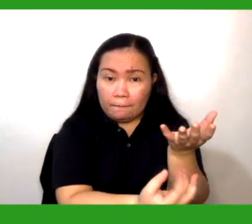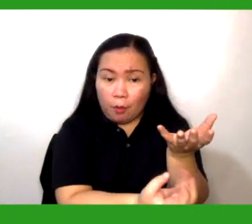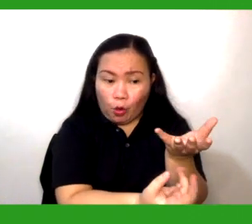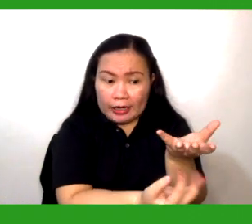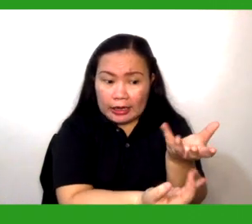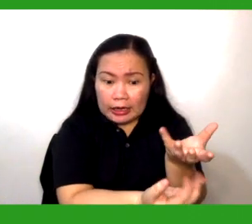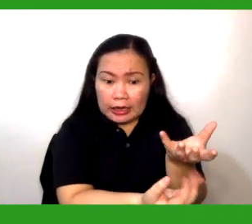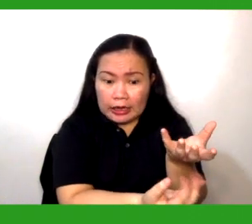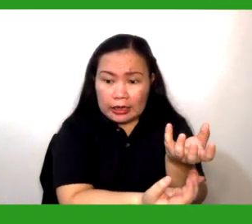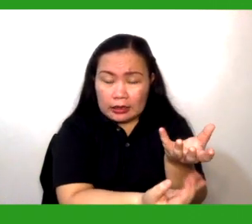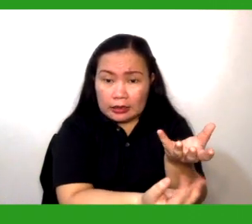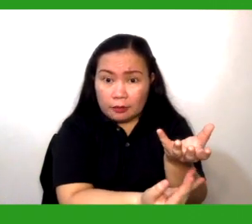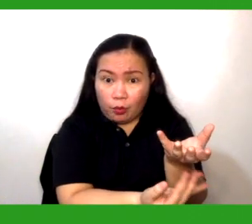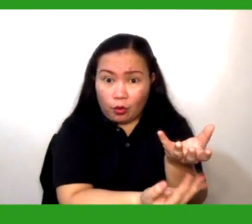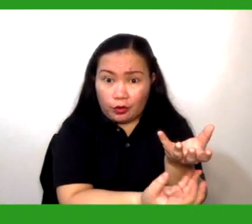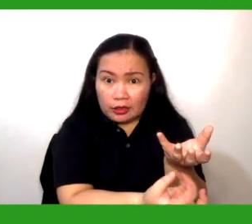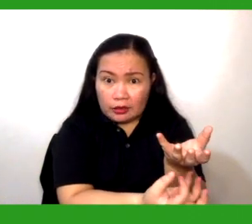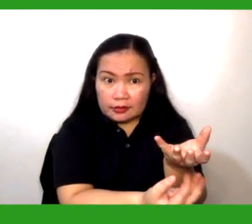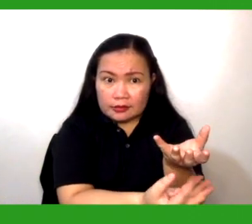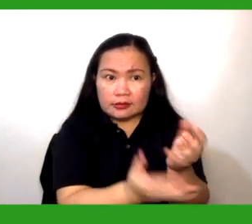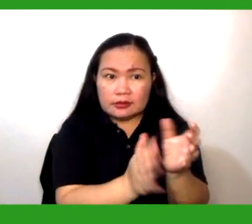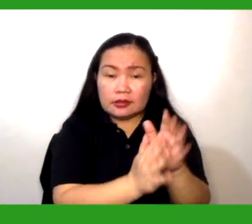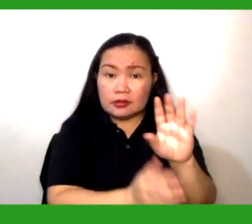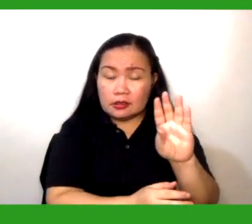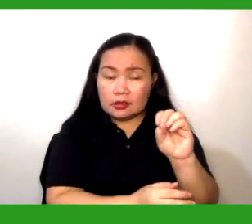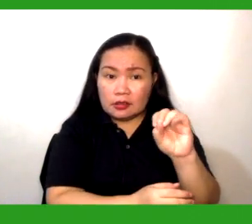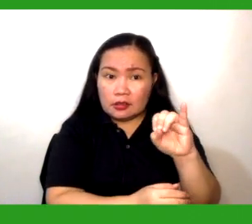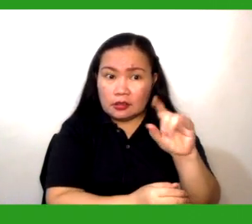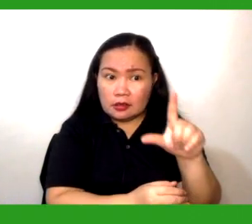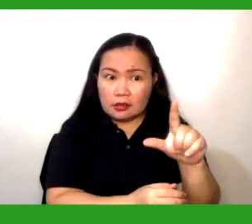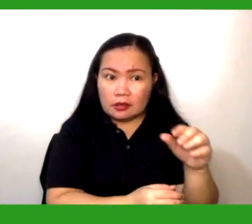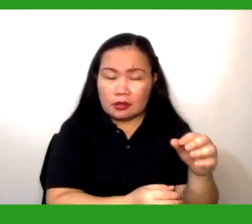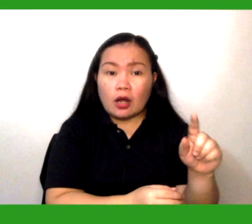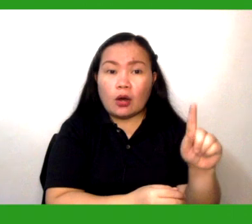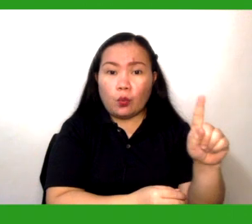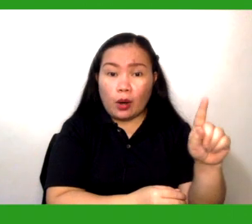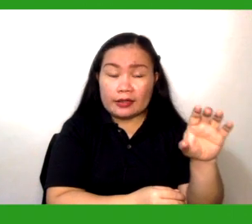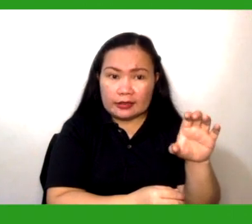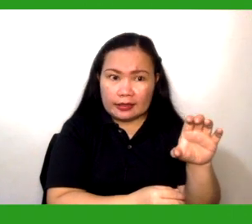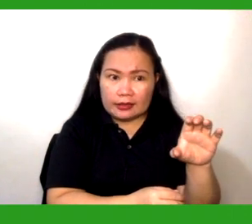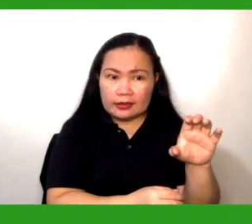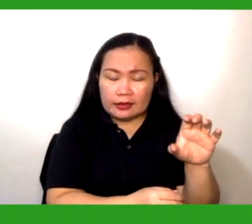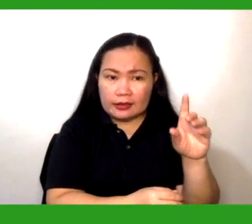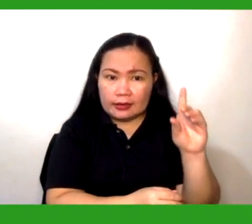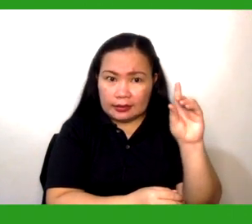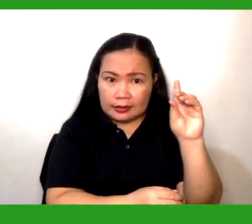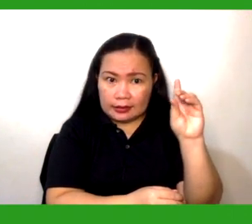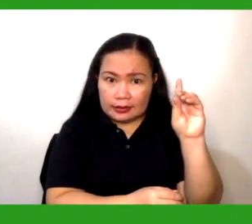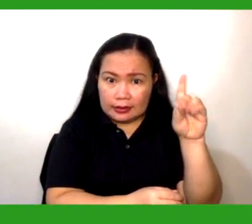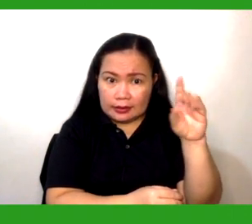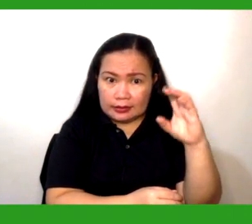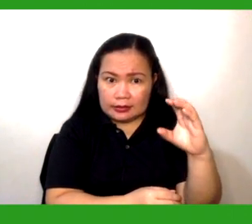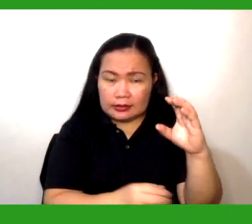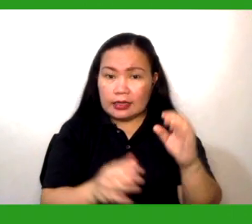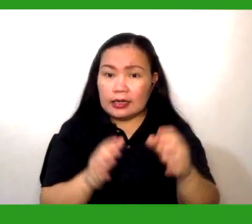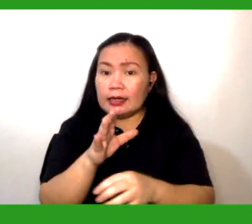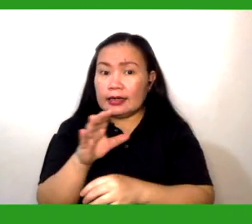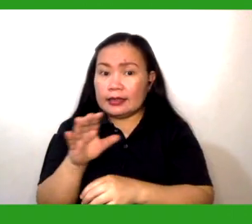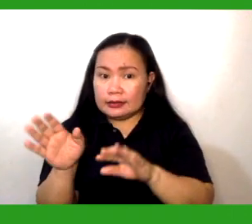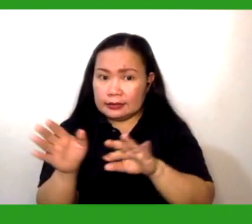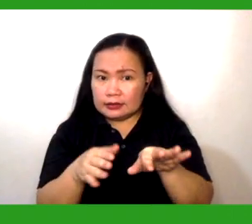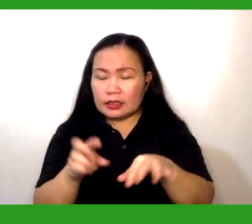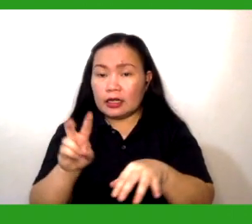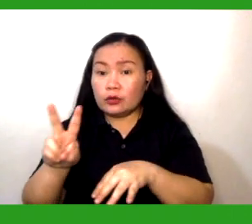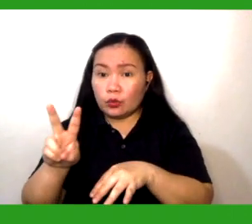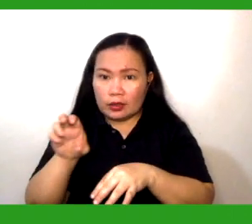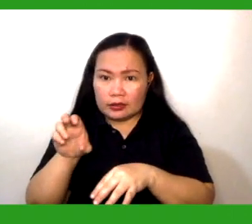100 degrees Celsius in degree Celsius and 212 in degrees